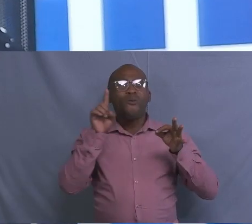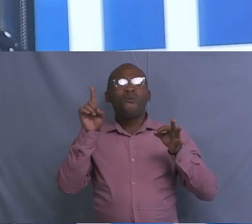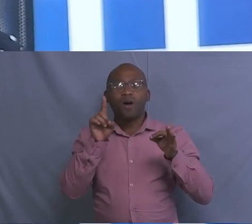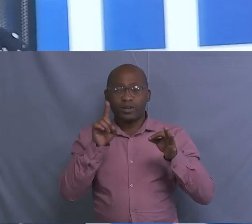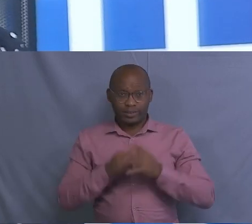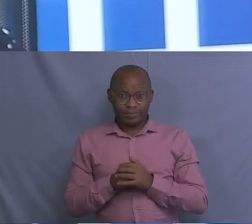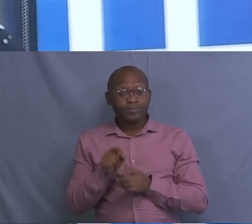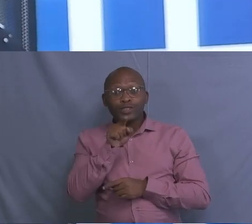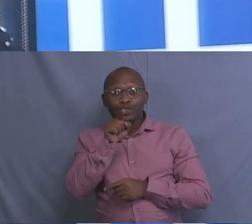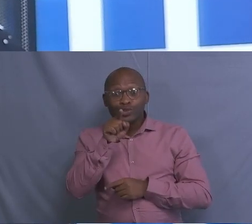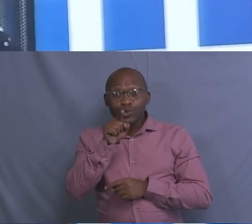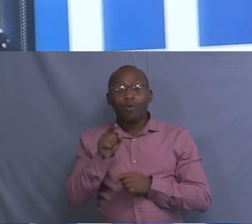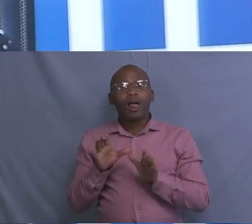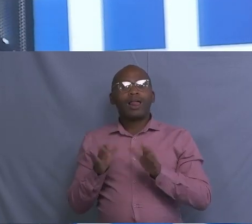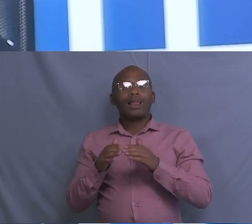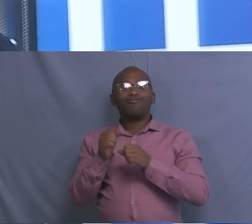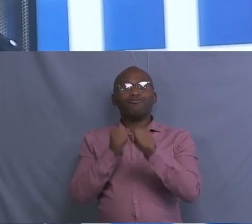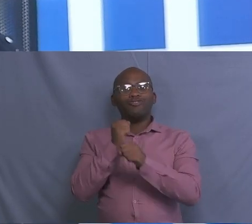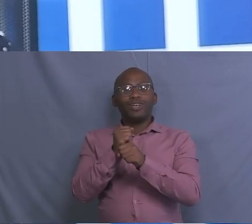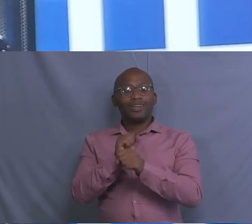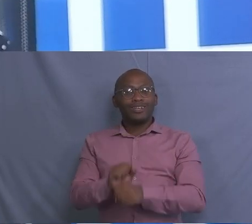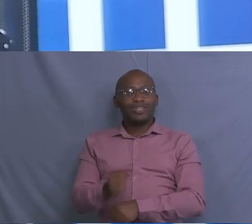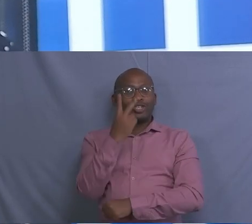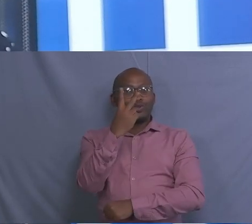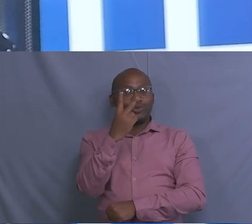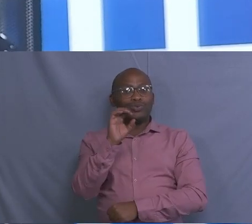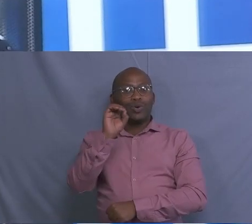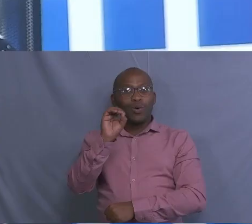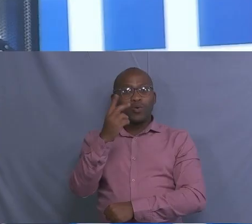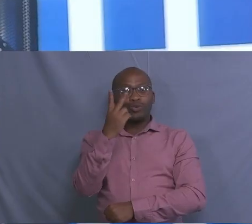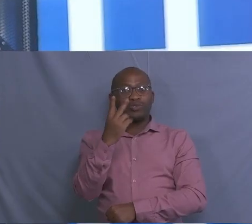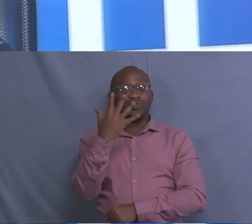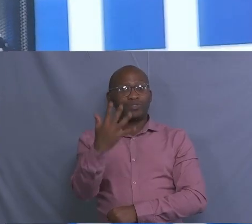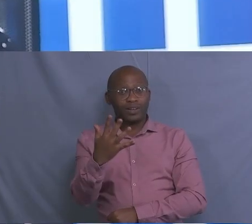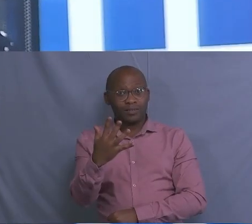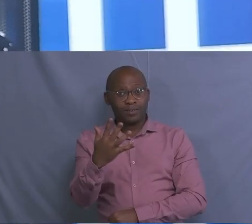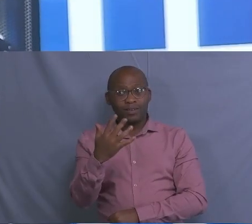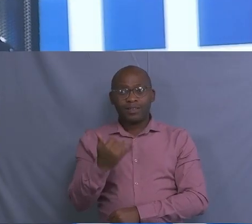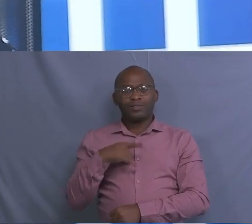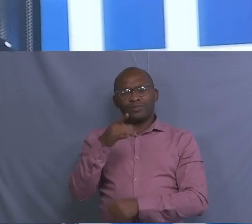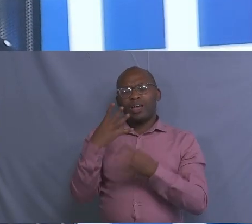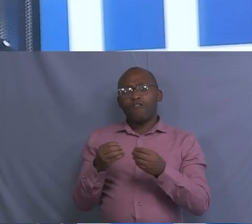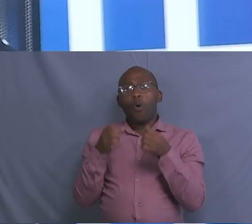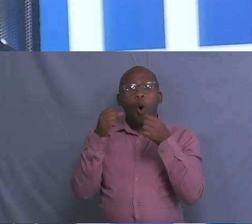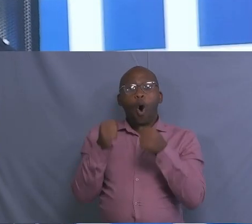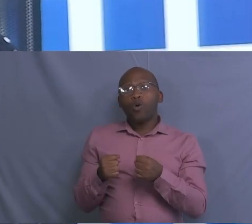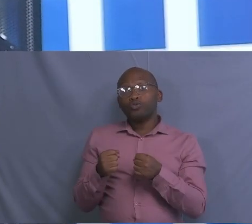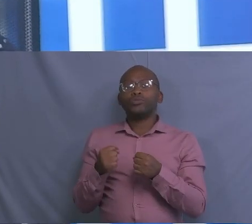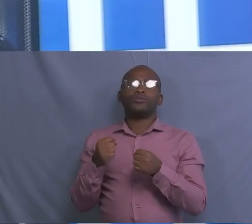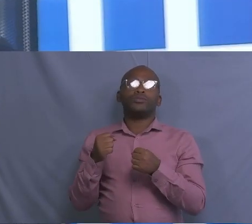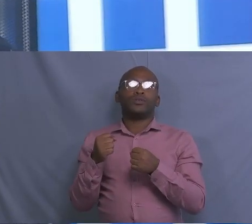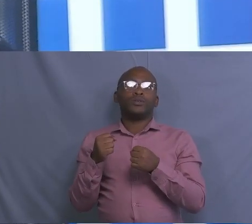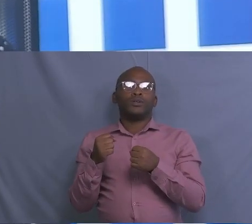of 2025. So I know there are certain events that you have the responsibility of hosting. Say you had to host a Valentine's